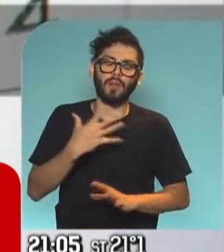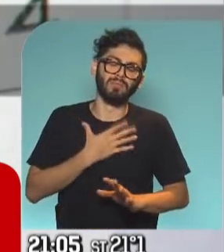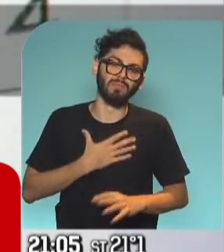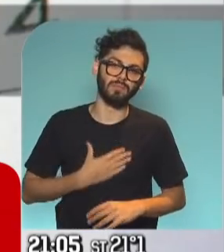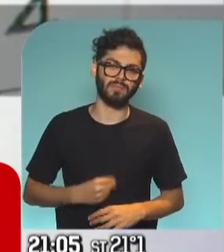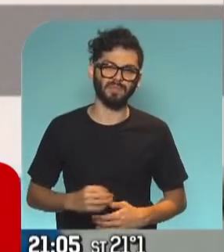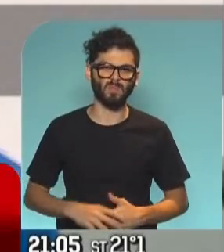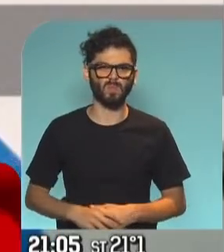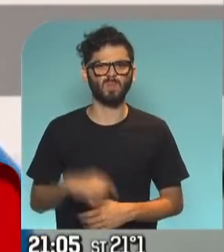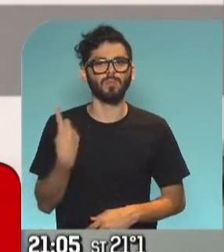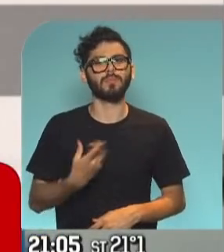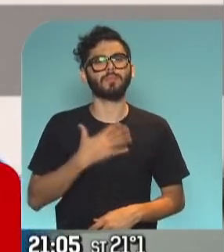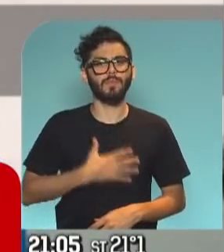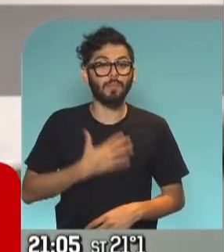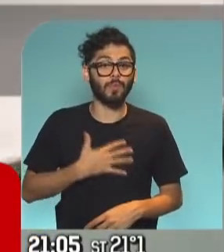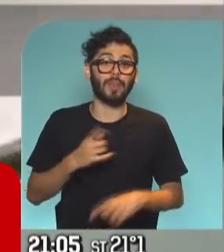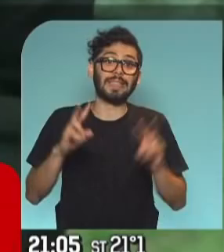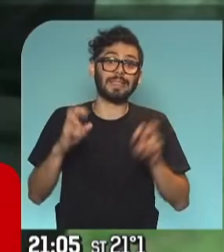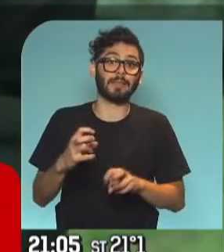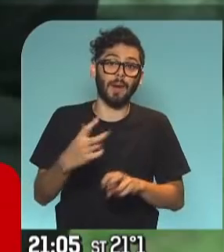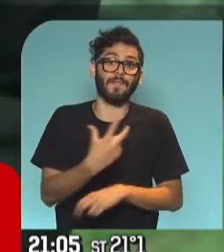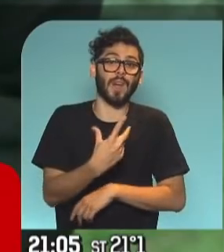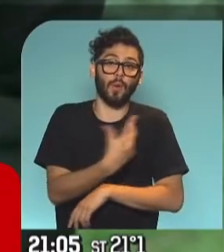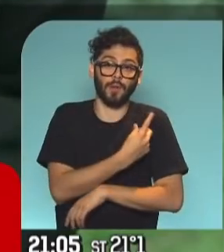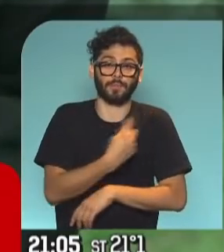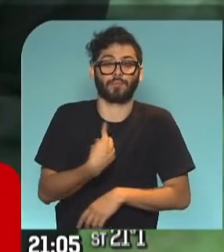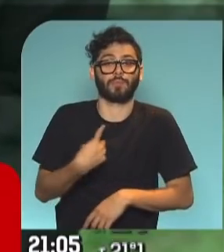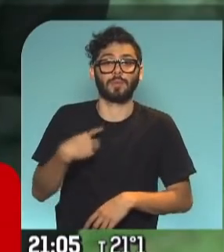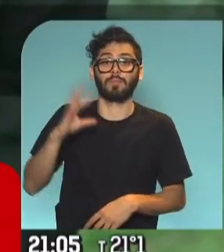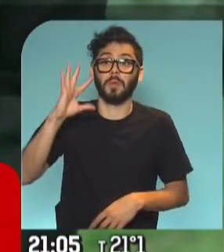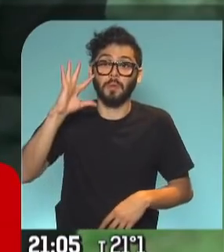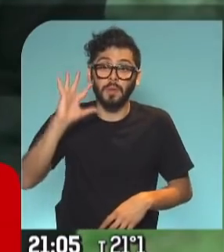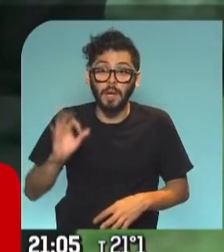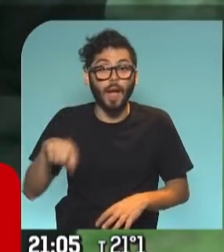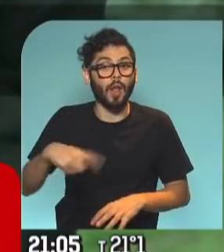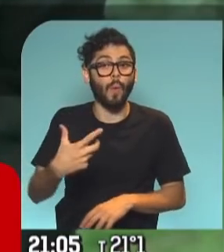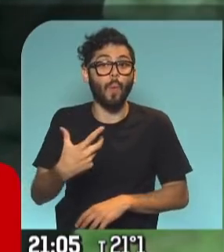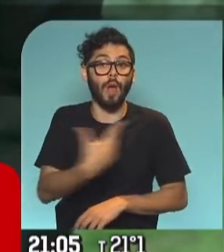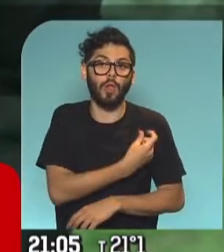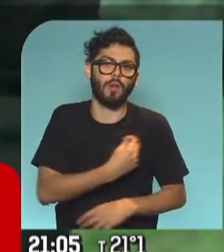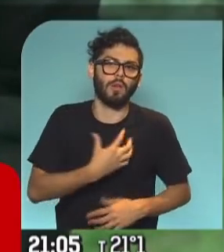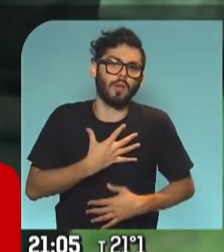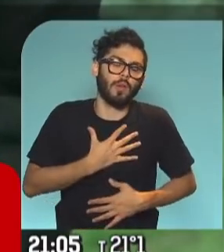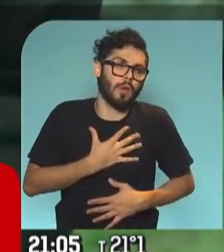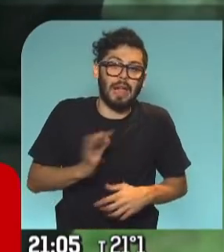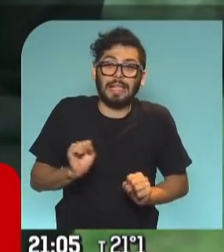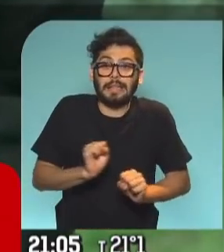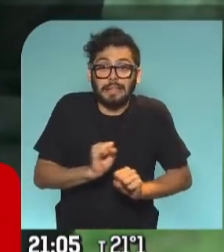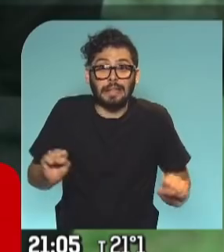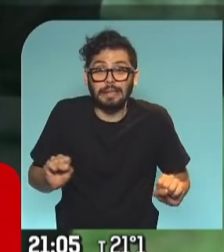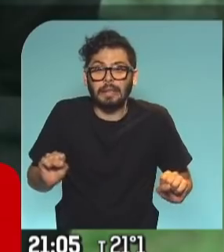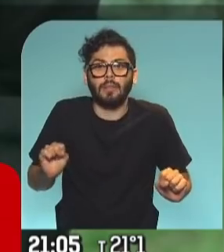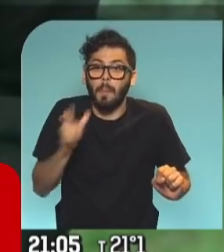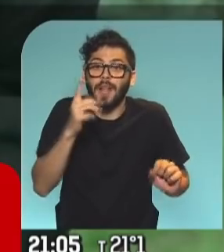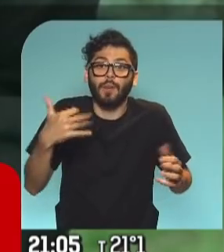We are very excited about it, and when we heard that we got the vaccine now, and we felt that actually the crisis